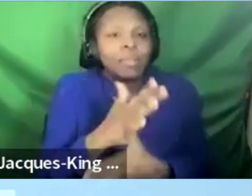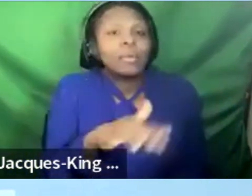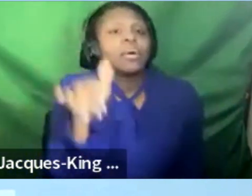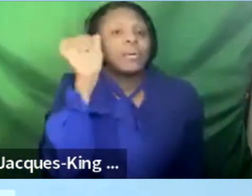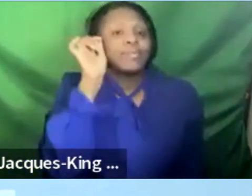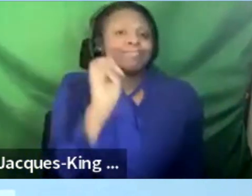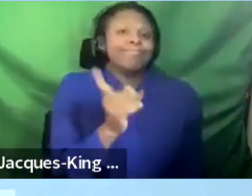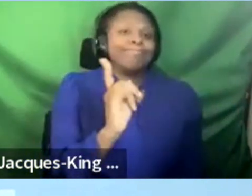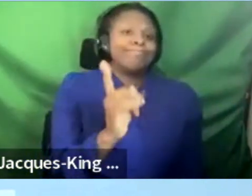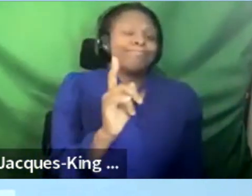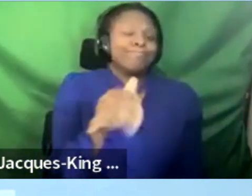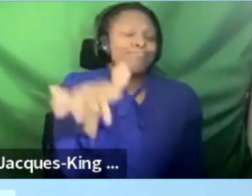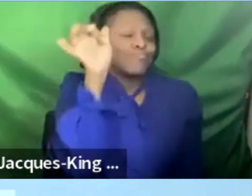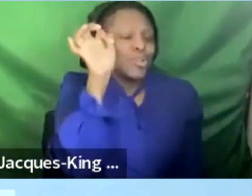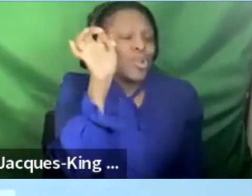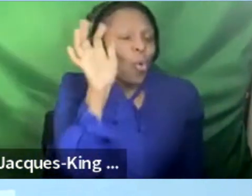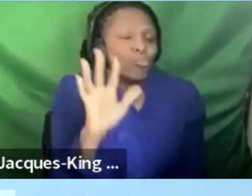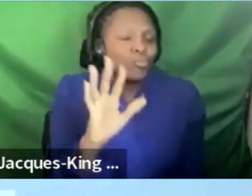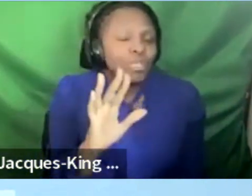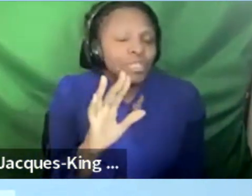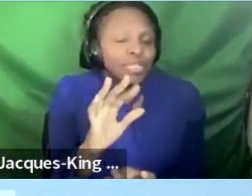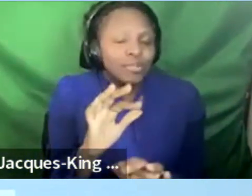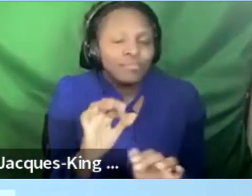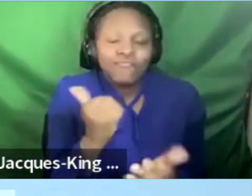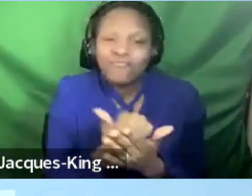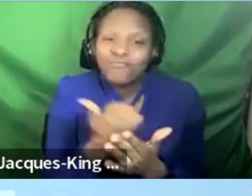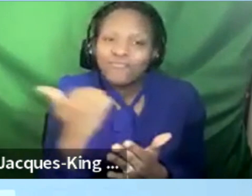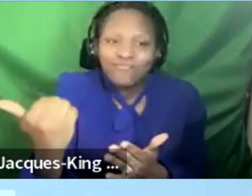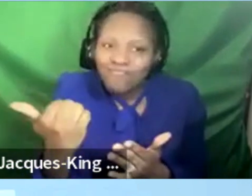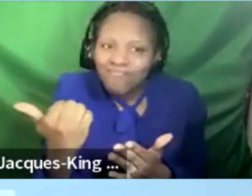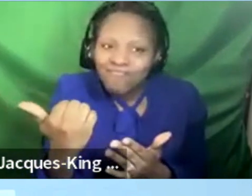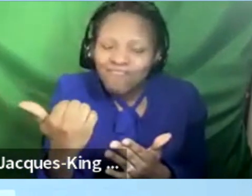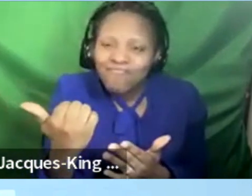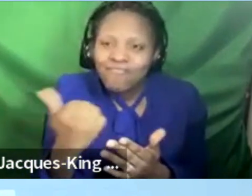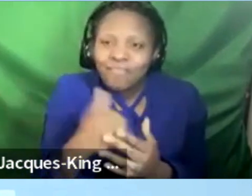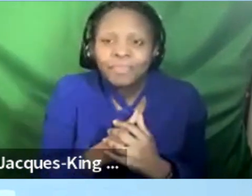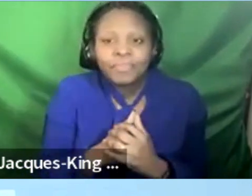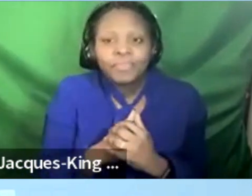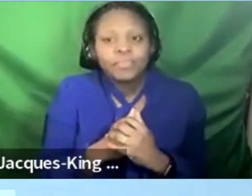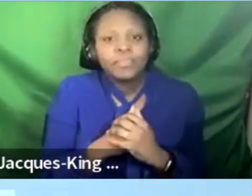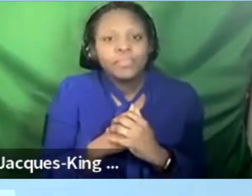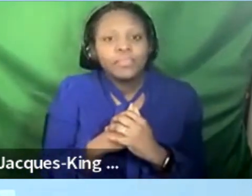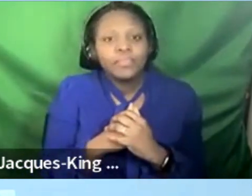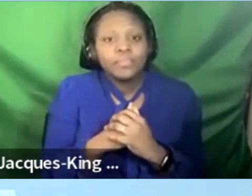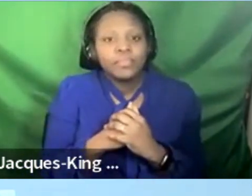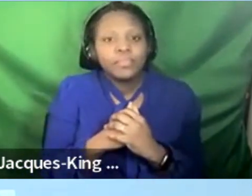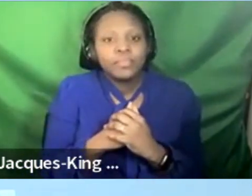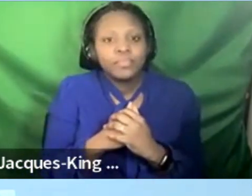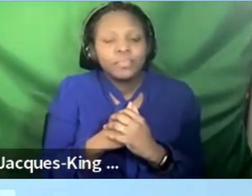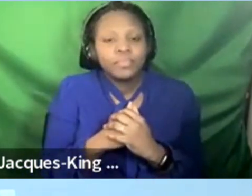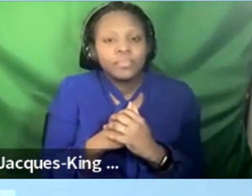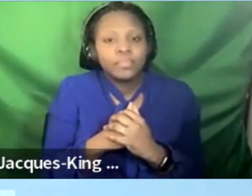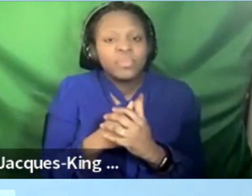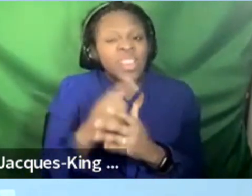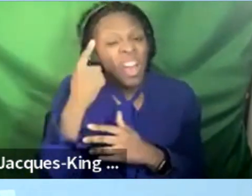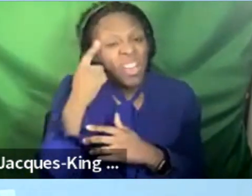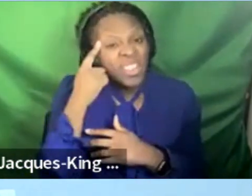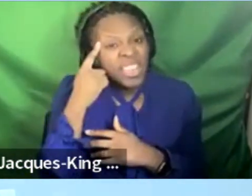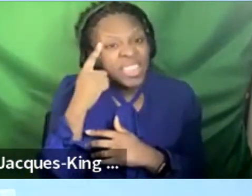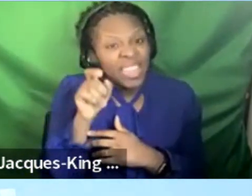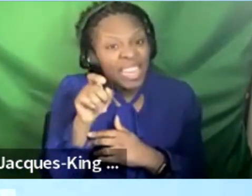having a newsreader tell the story at the beginning was just literally a stroke of genius. As soon as they did that, you know, oh, we're in safe hands here. They know what they're doing.